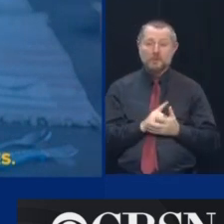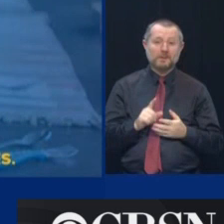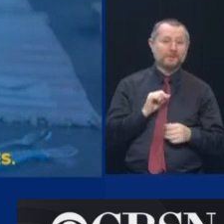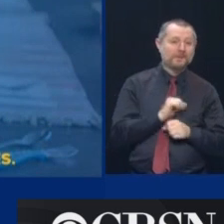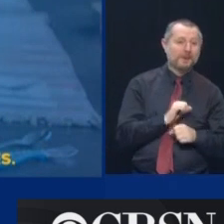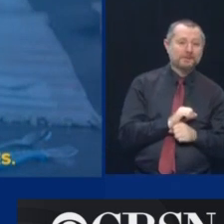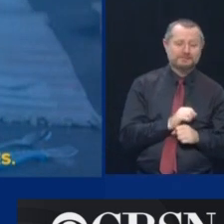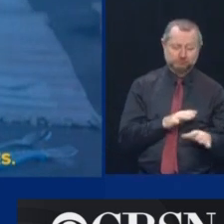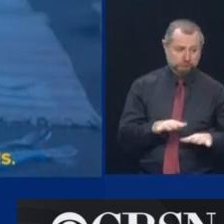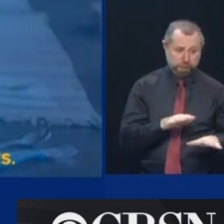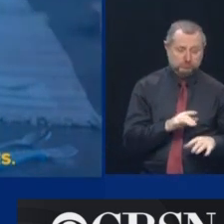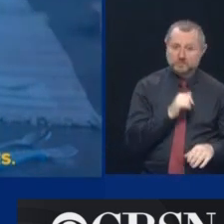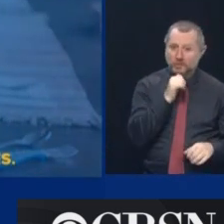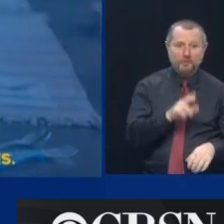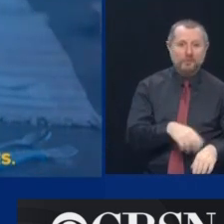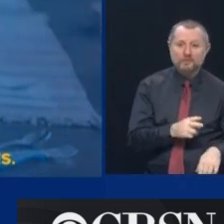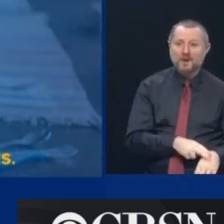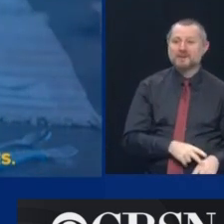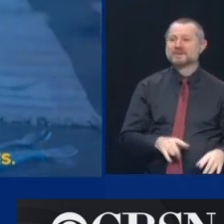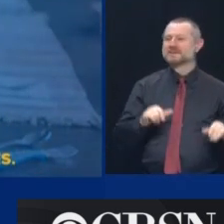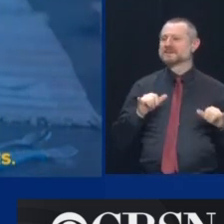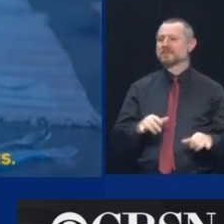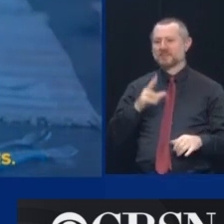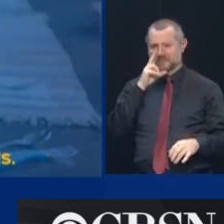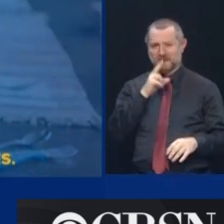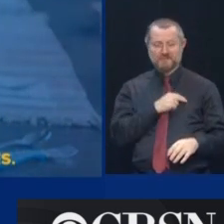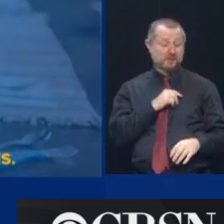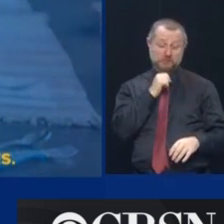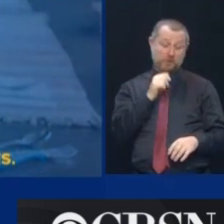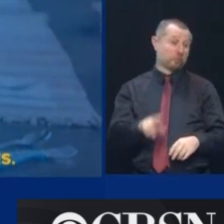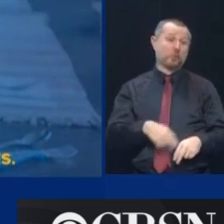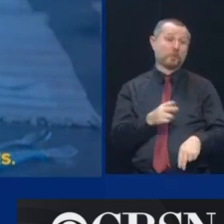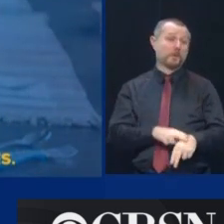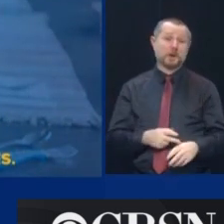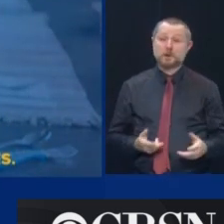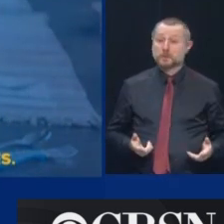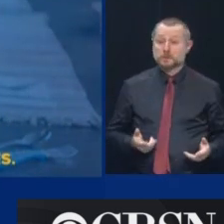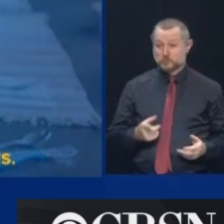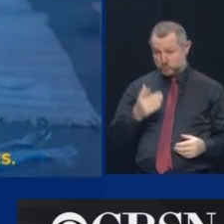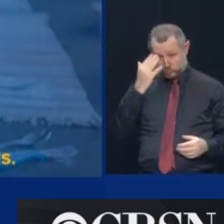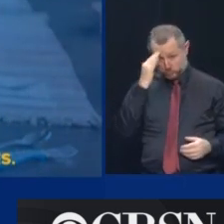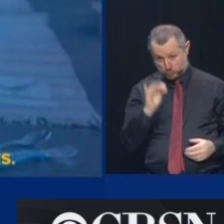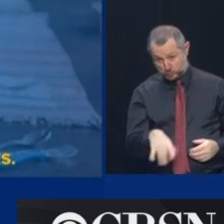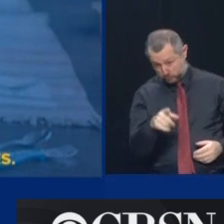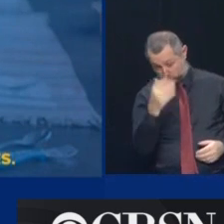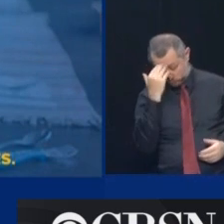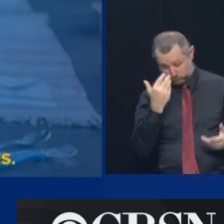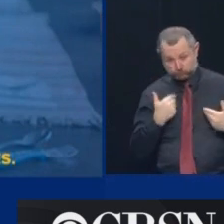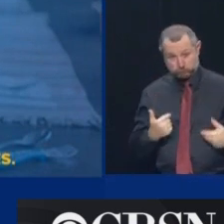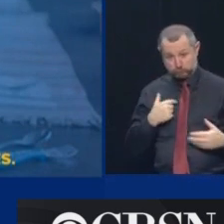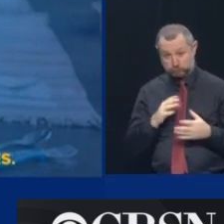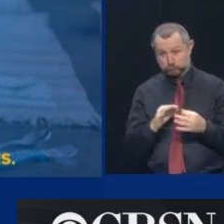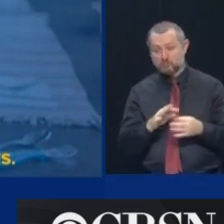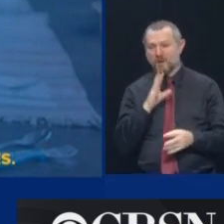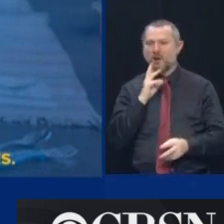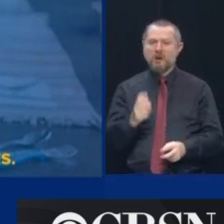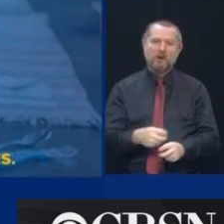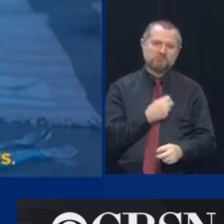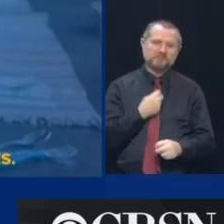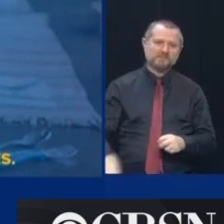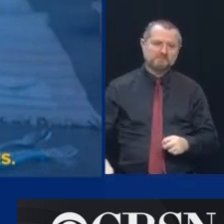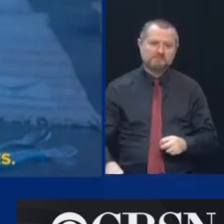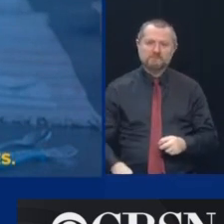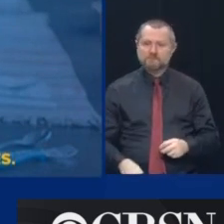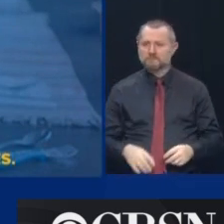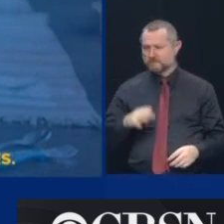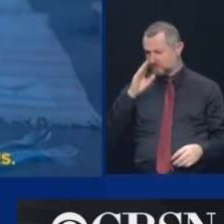normal Thanksgiving. I know. And it's hard. I know. I know. And